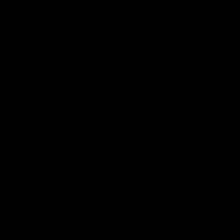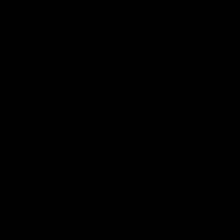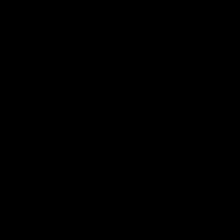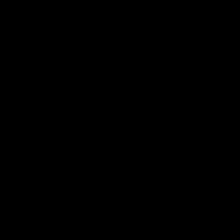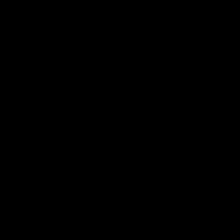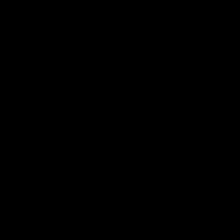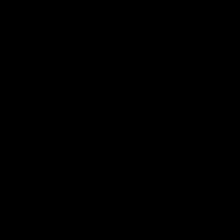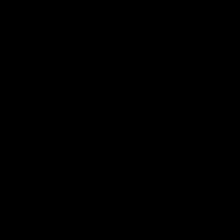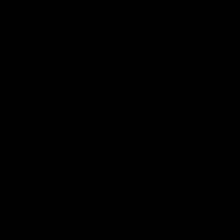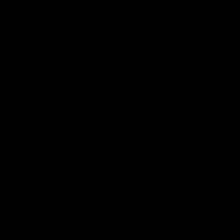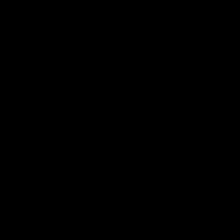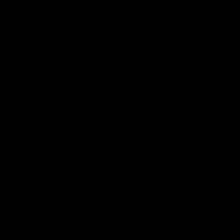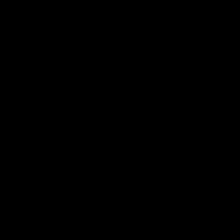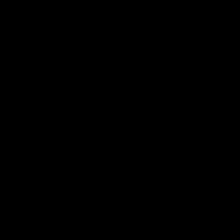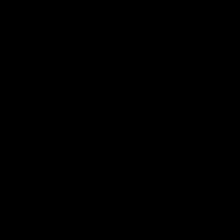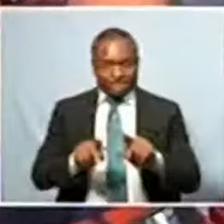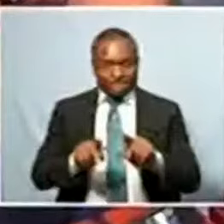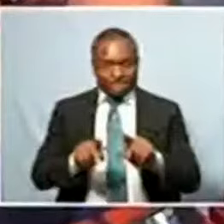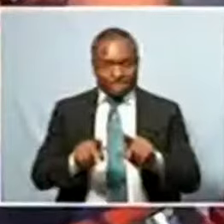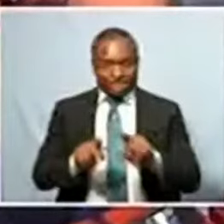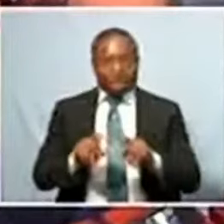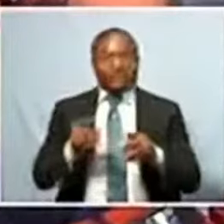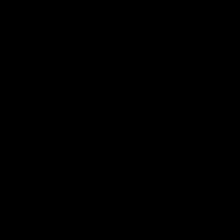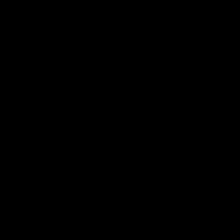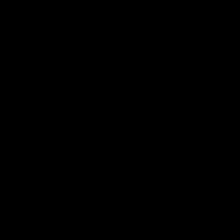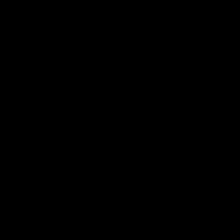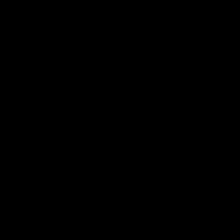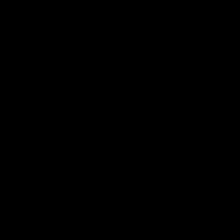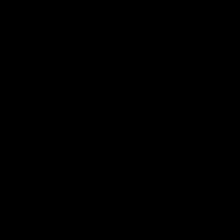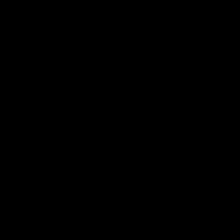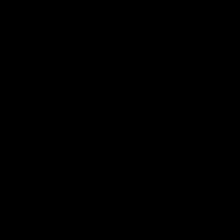Thank you, Chairman, for giving